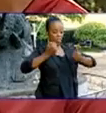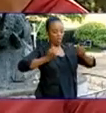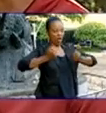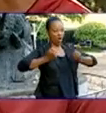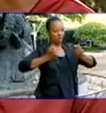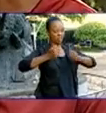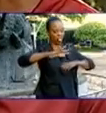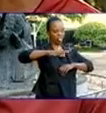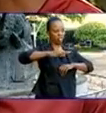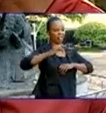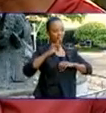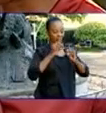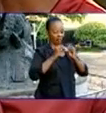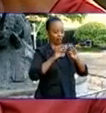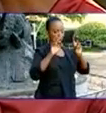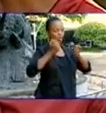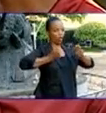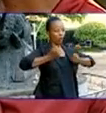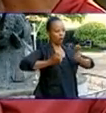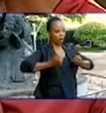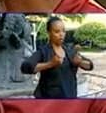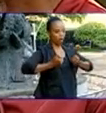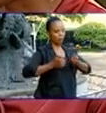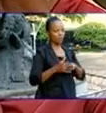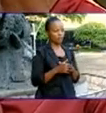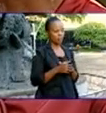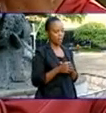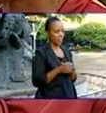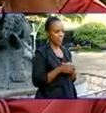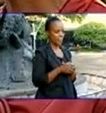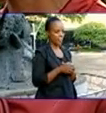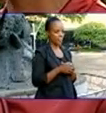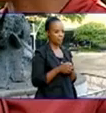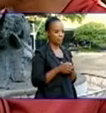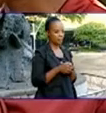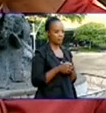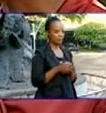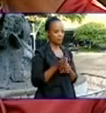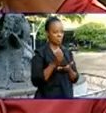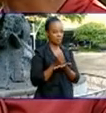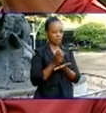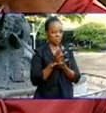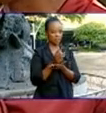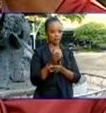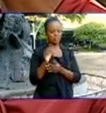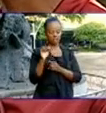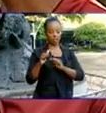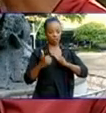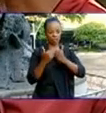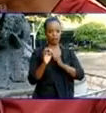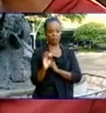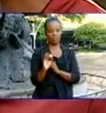As well. Also, if we can get a rural allowance, mostly for the social workers working in rural areas, because honestly, there are